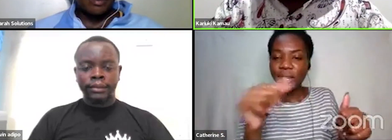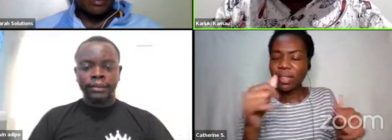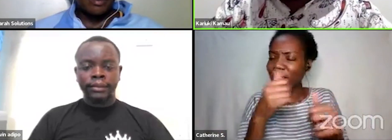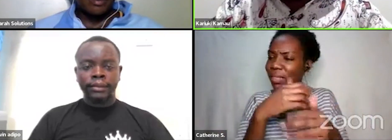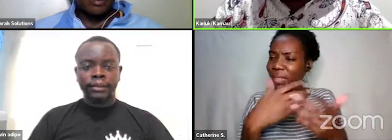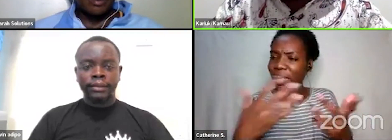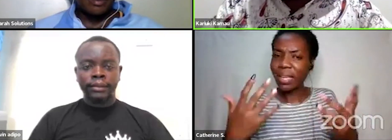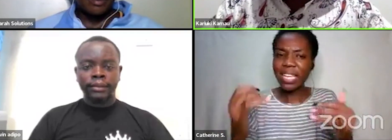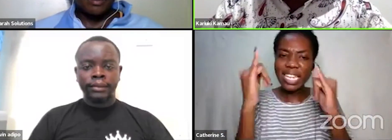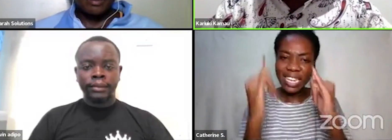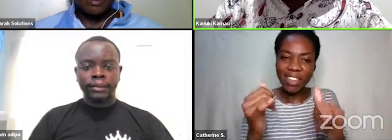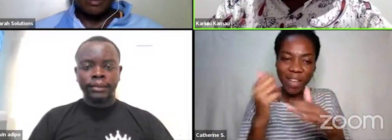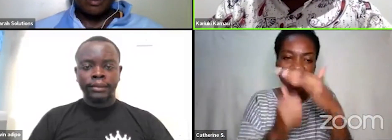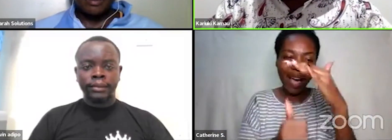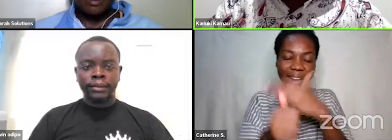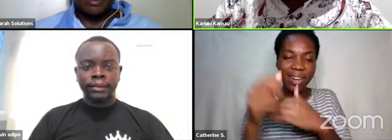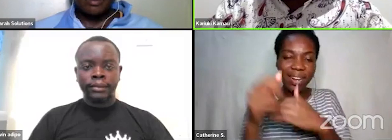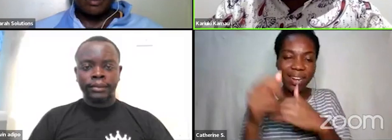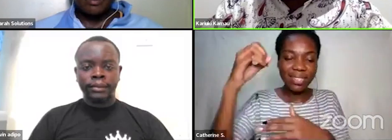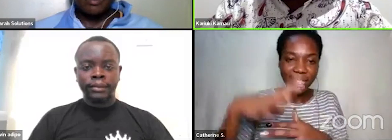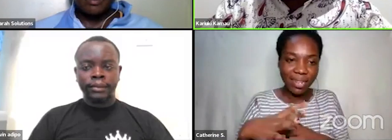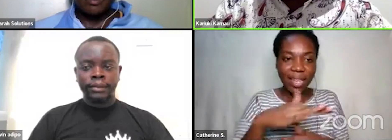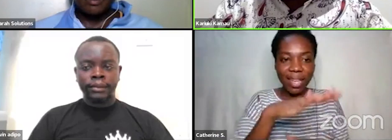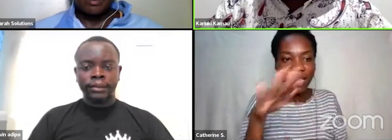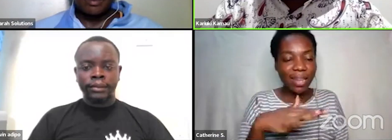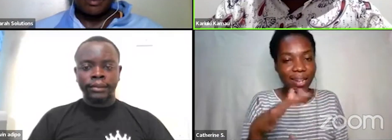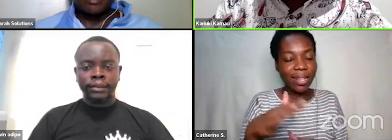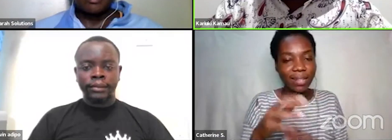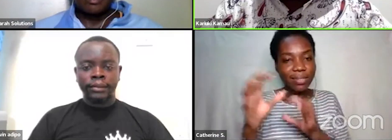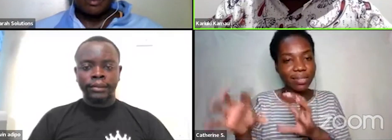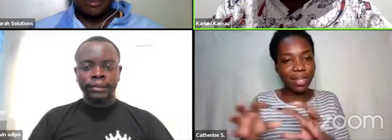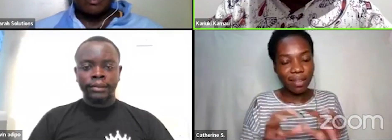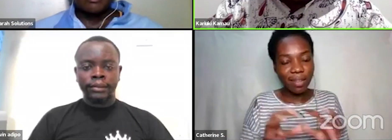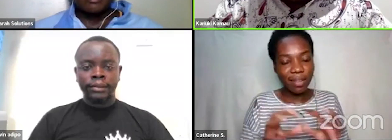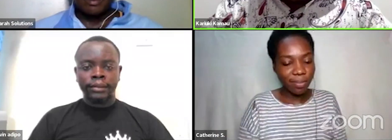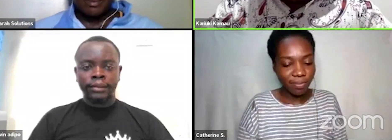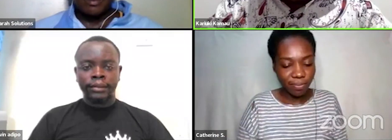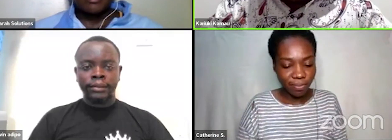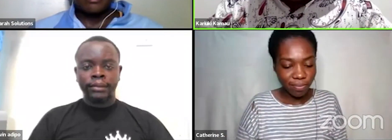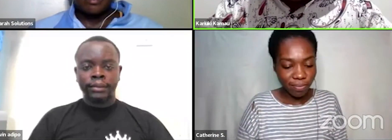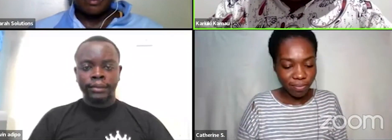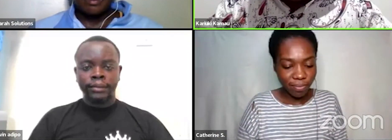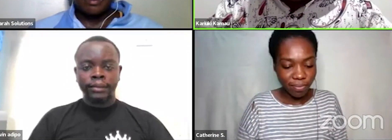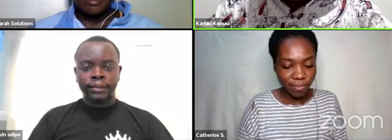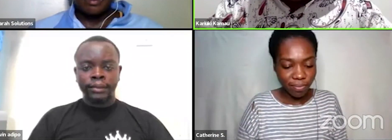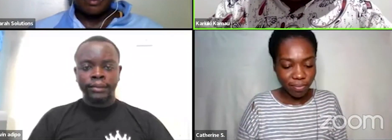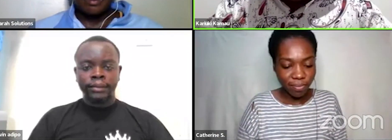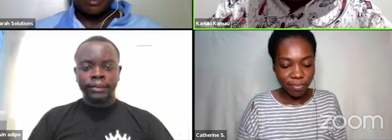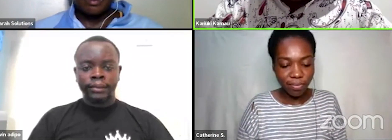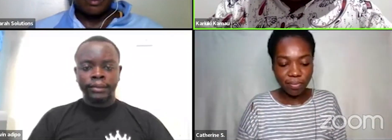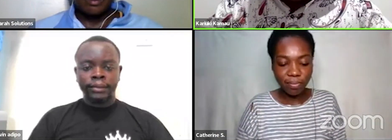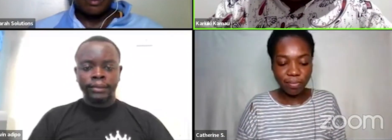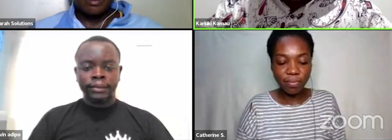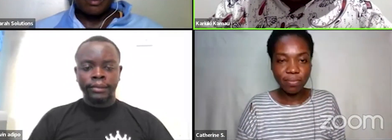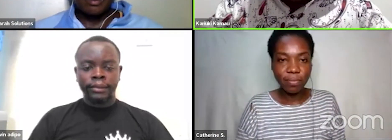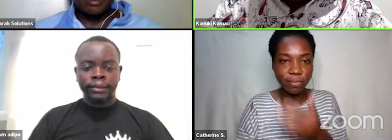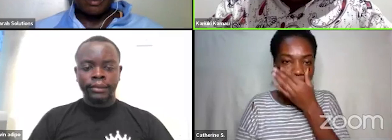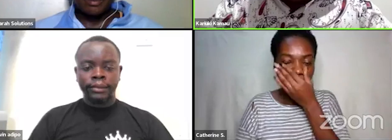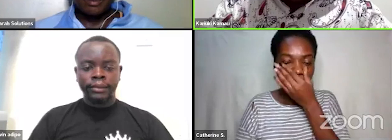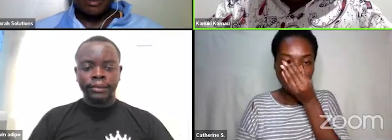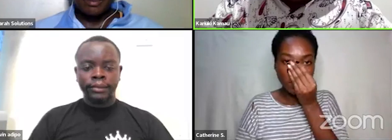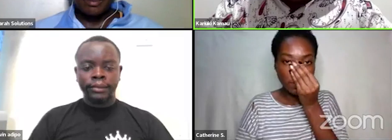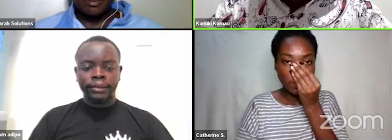the areas you are struggling, somebody else have succeeded. So I have some